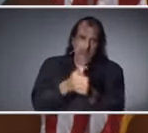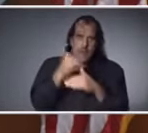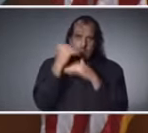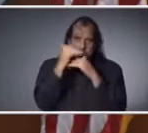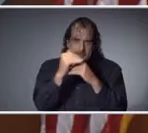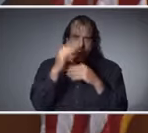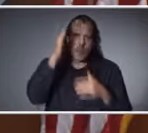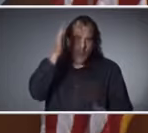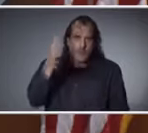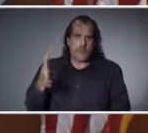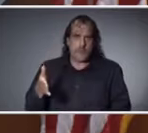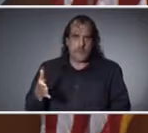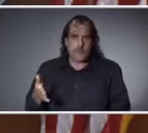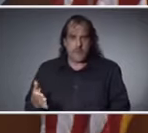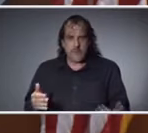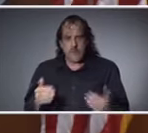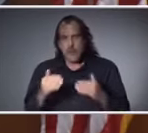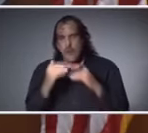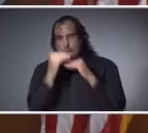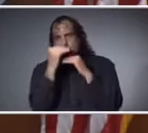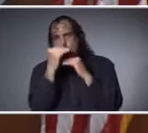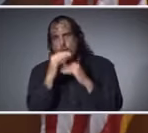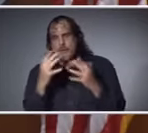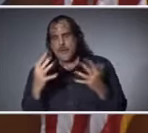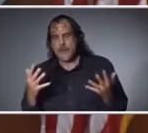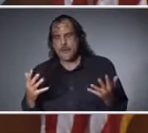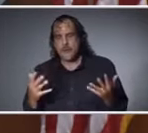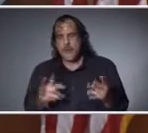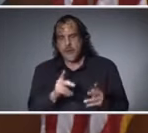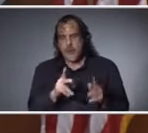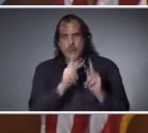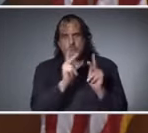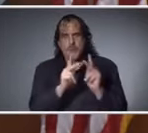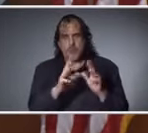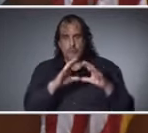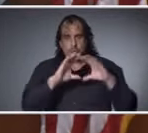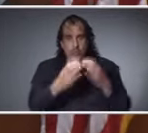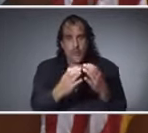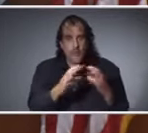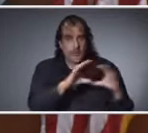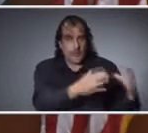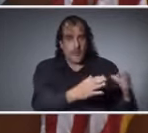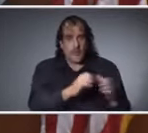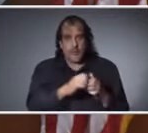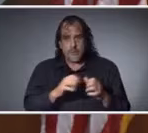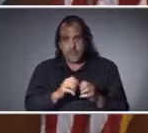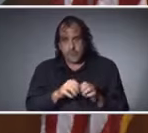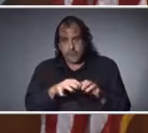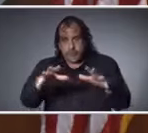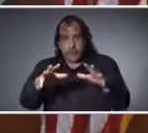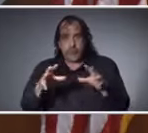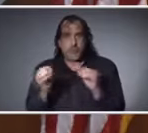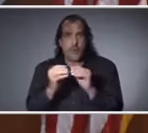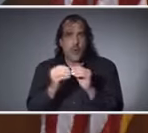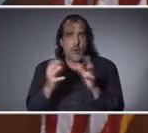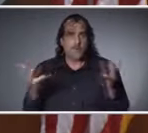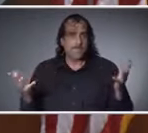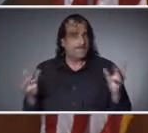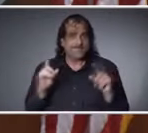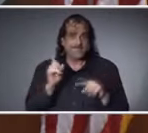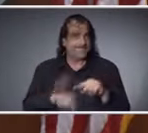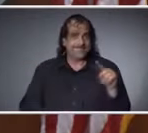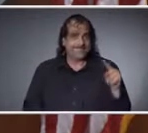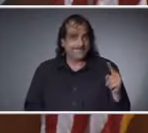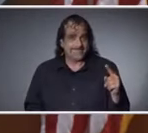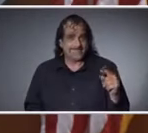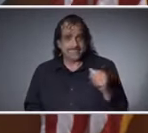on the White House Coronavirus Task Force recently said targeting bars could help spread or could help curb the